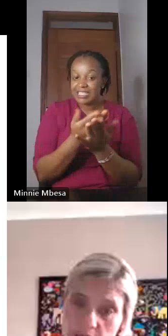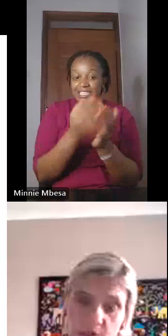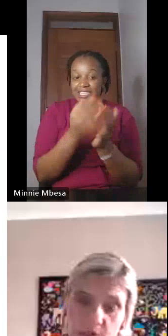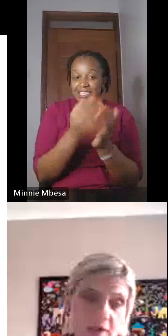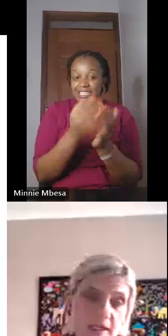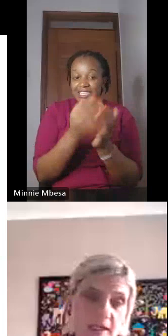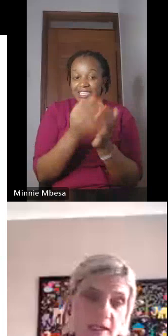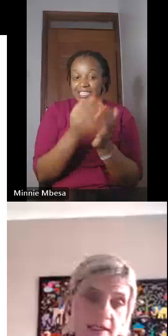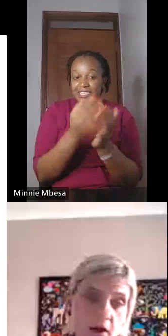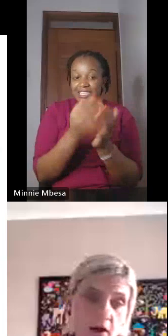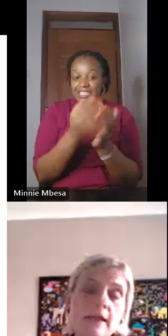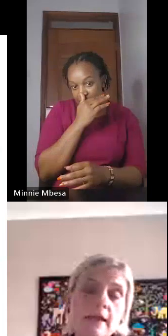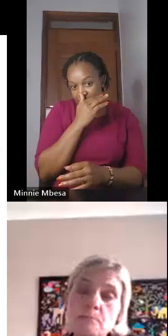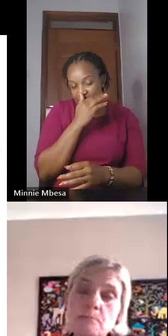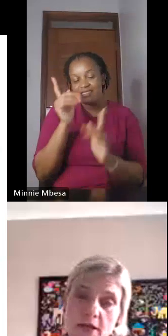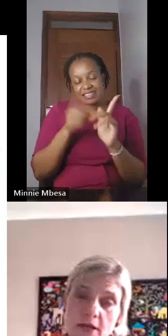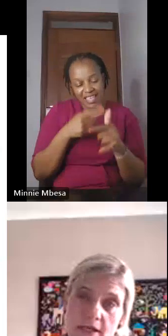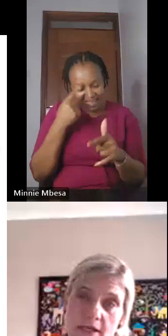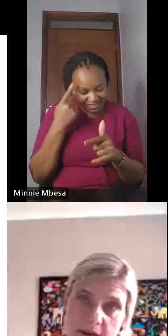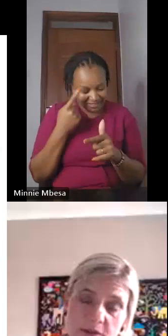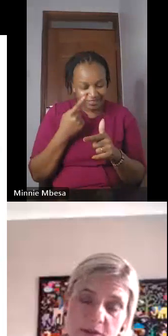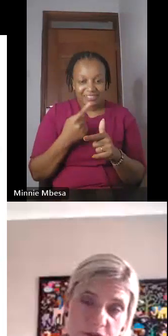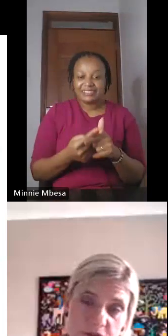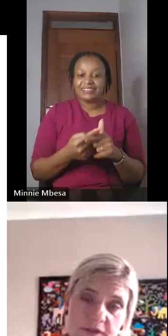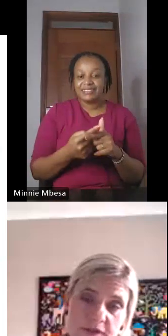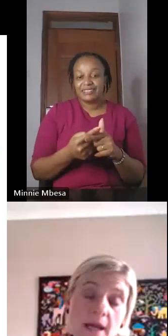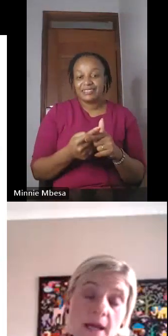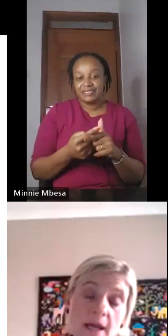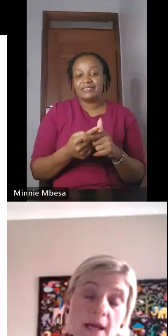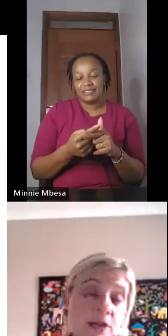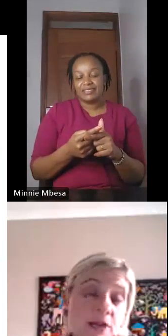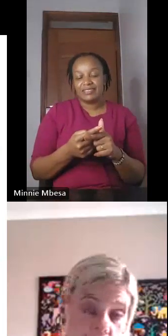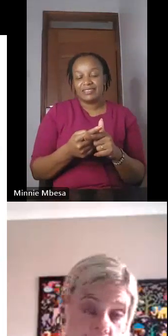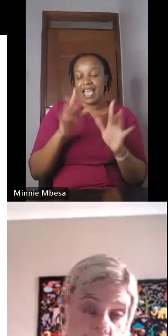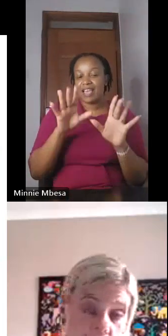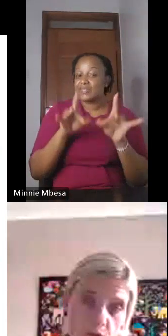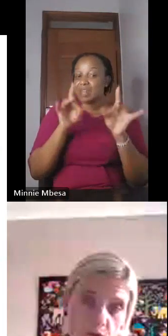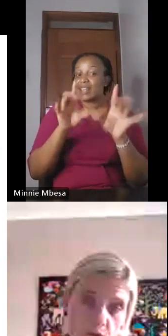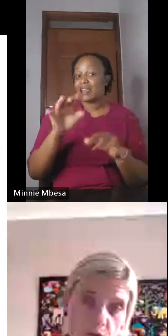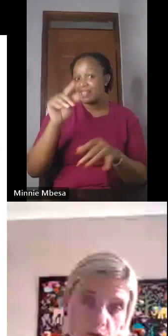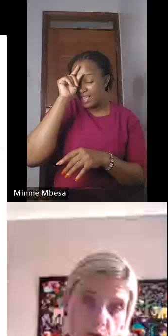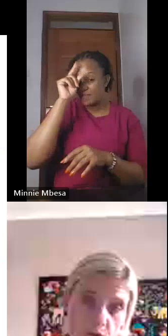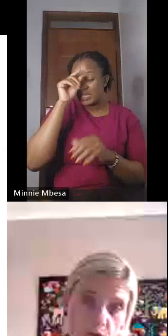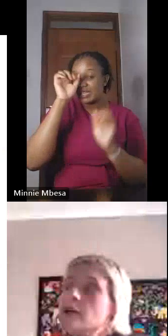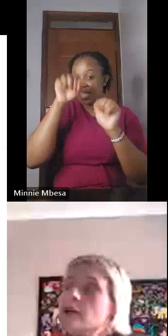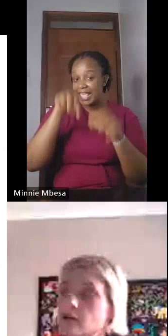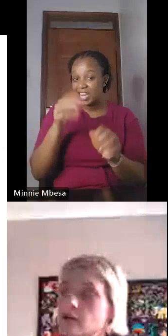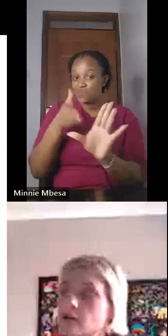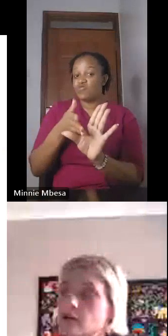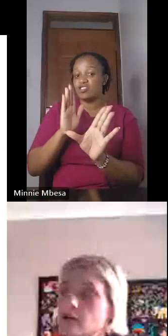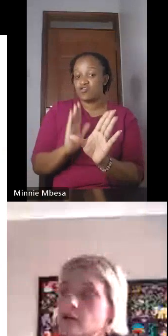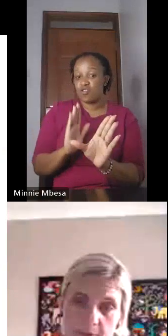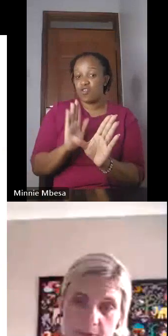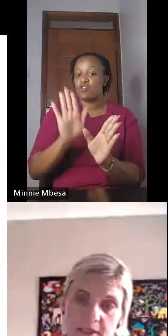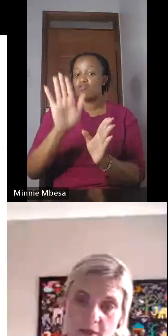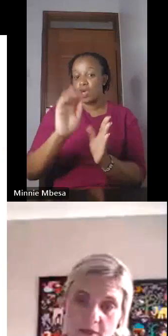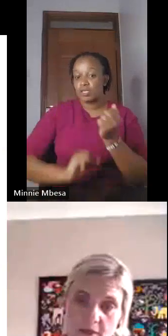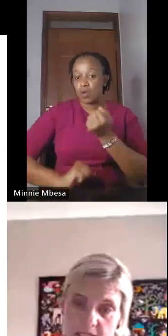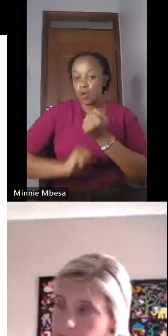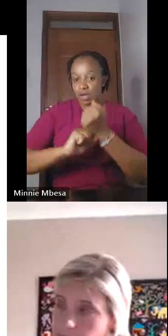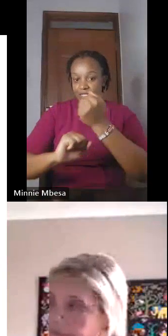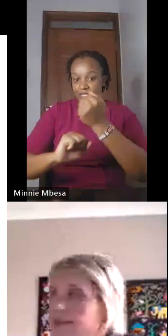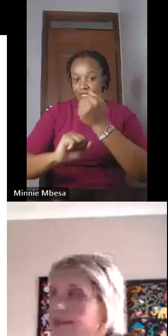your actual responsibilities are, the Australian government reserves the right to withdraw your scholarship. So do not